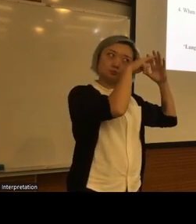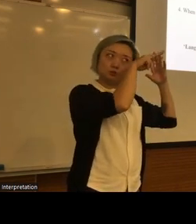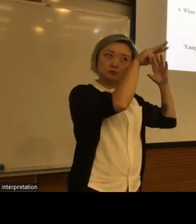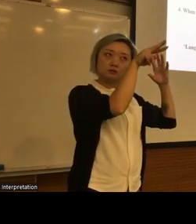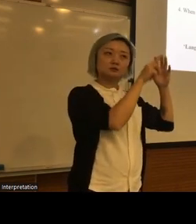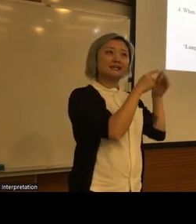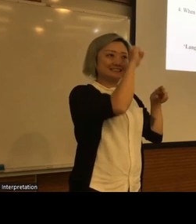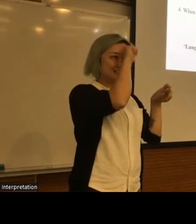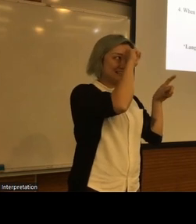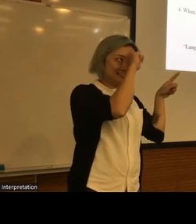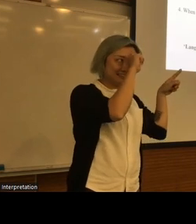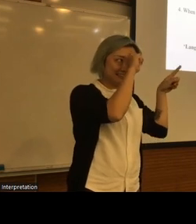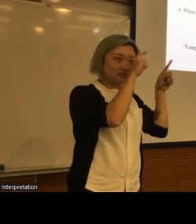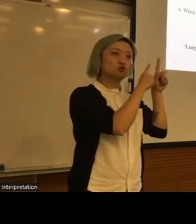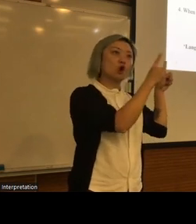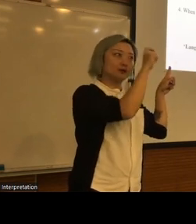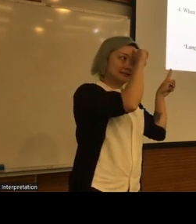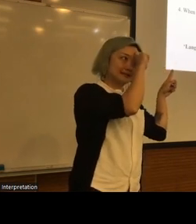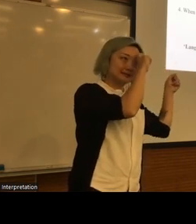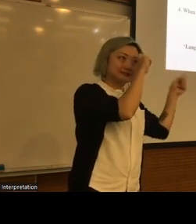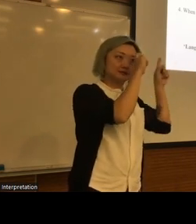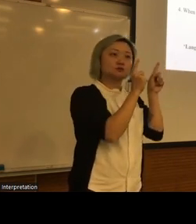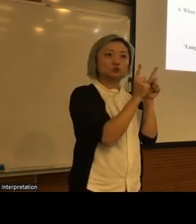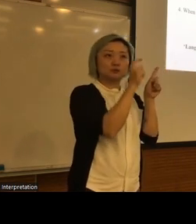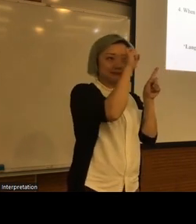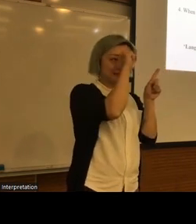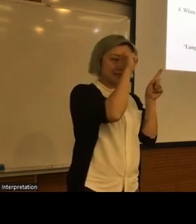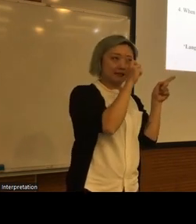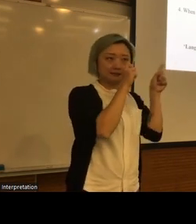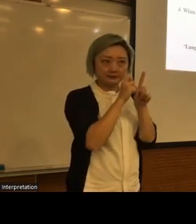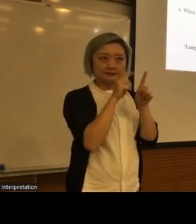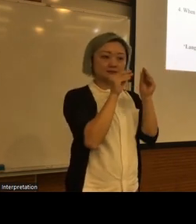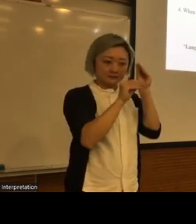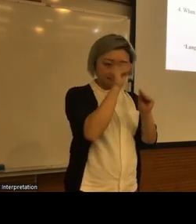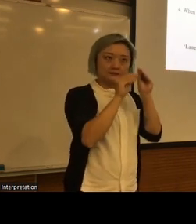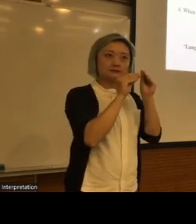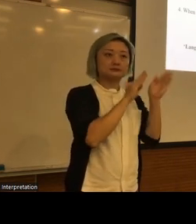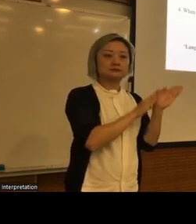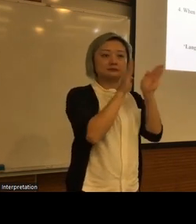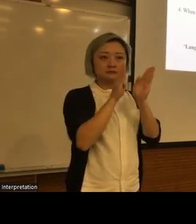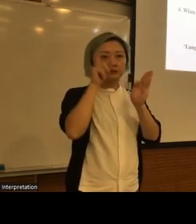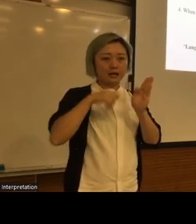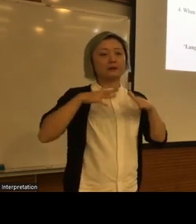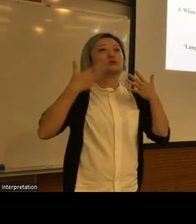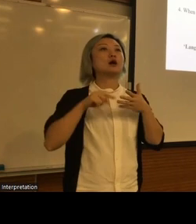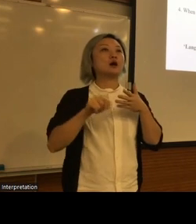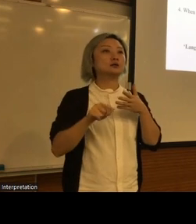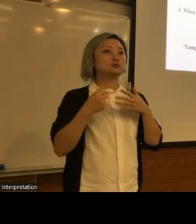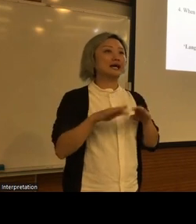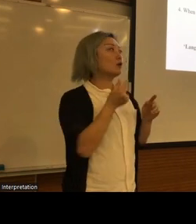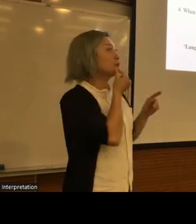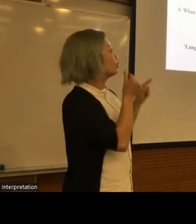working memory and long-term memory, for assembly in working memory. Again, this is highly